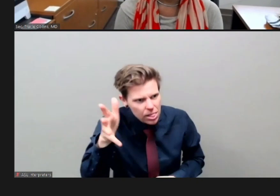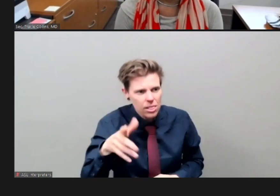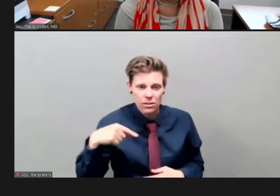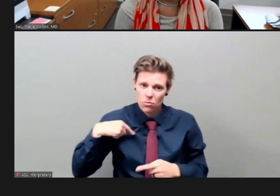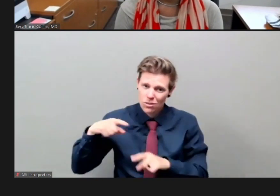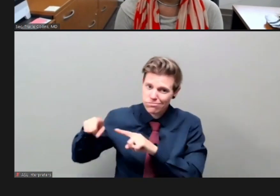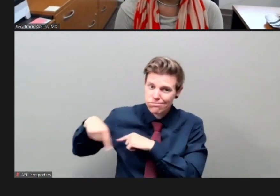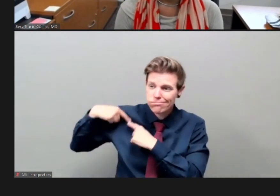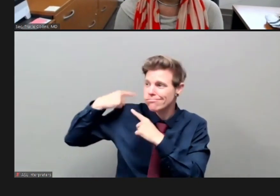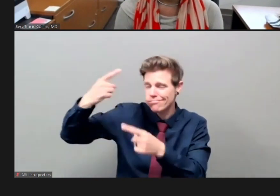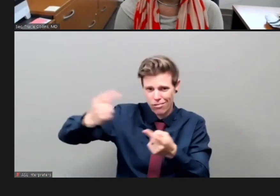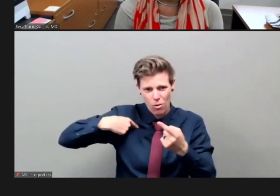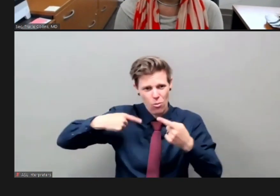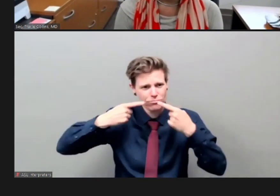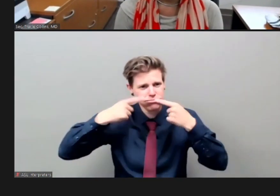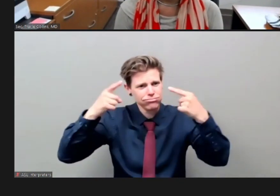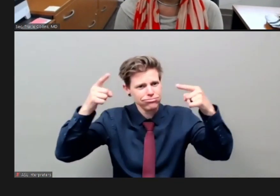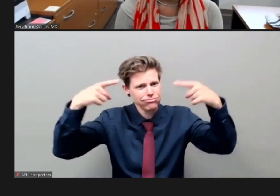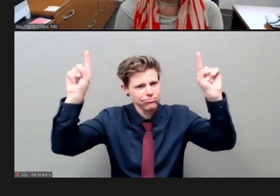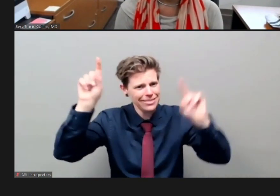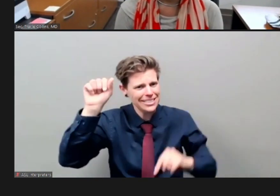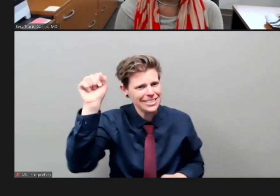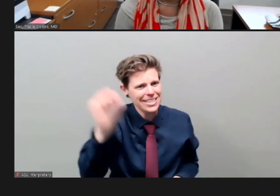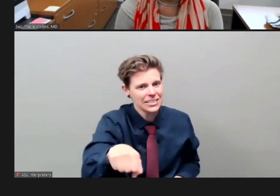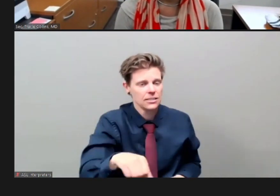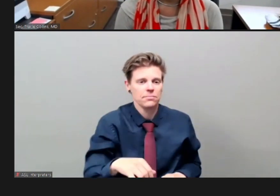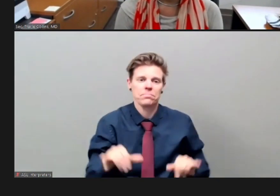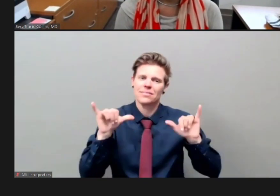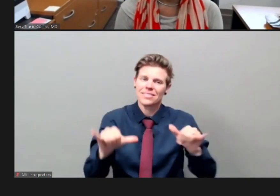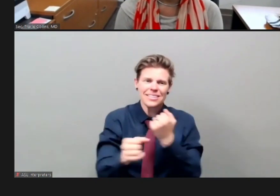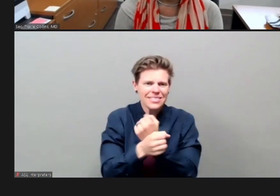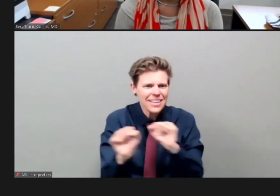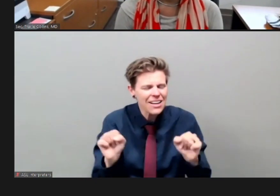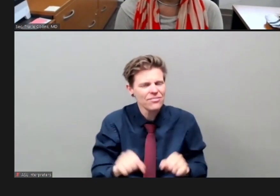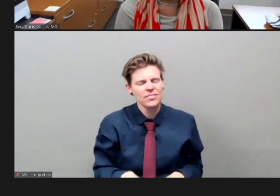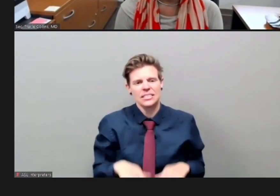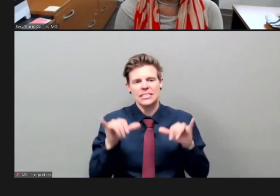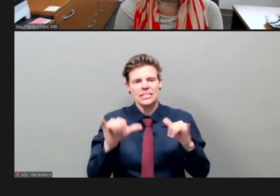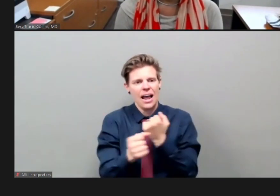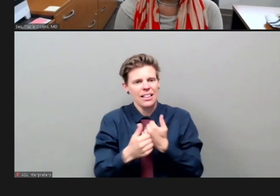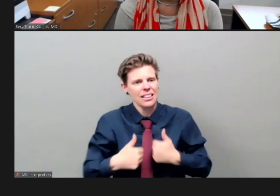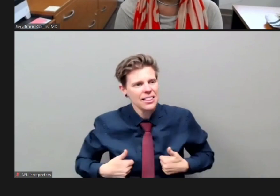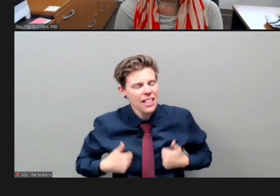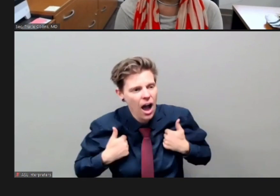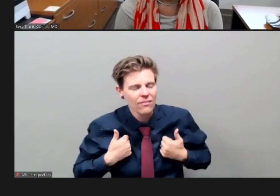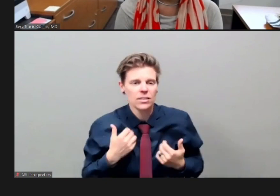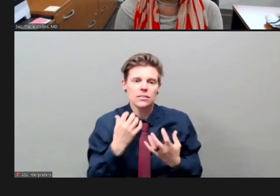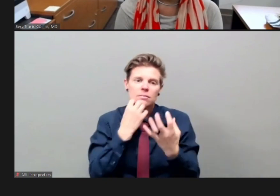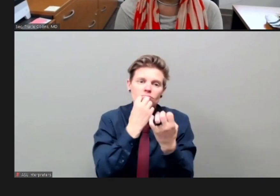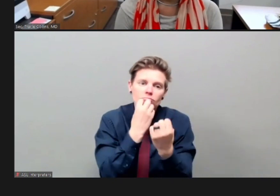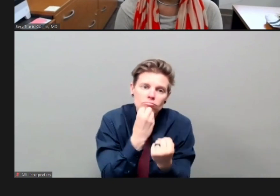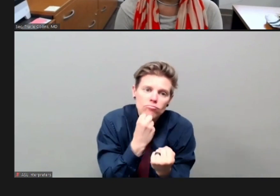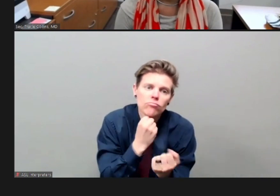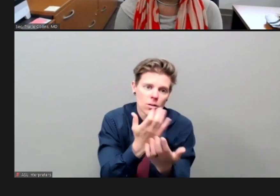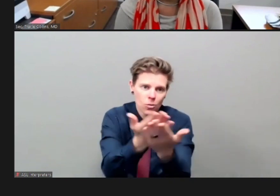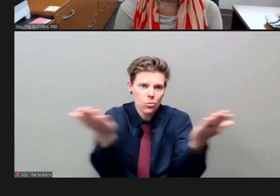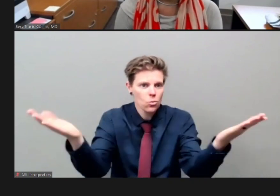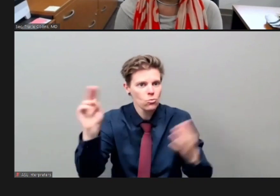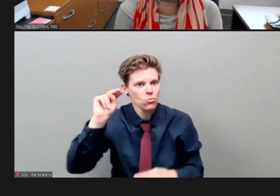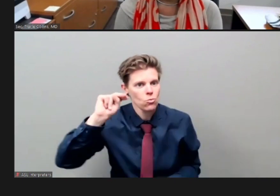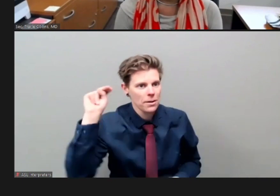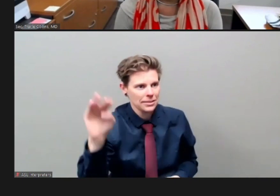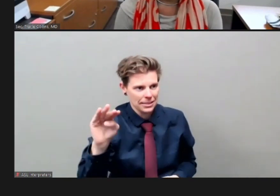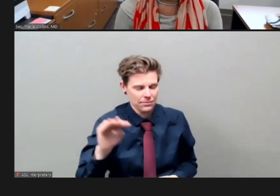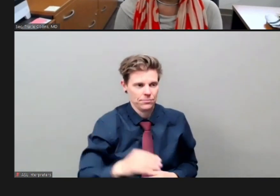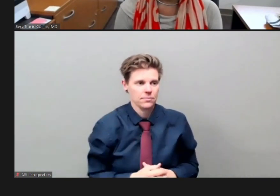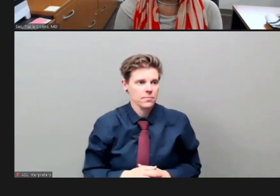efforts. Saving the lives of New Mexicans has been a very easy threshold